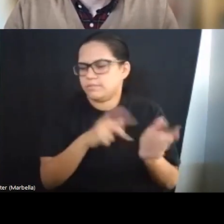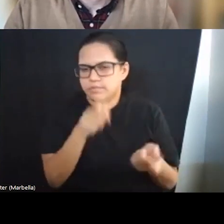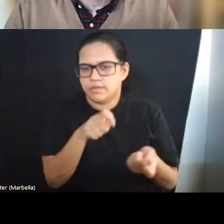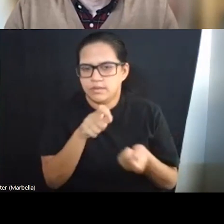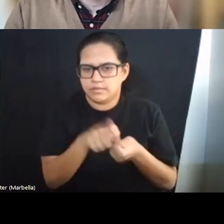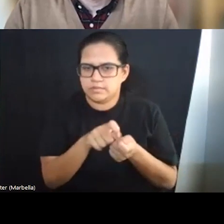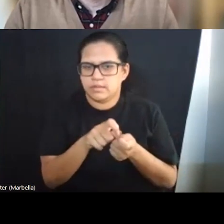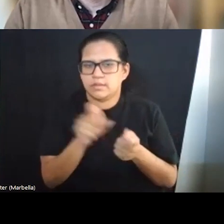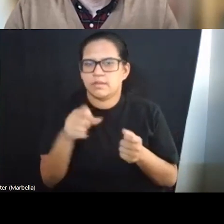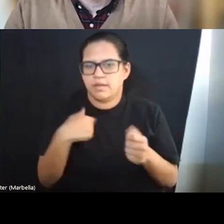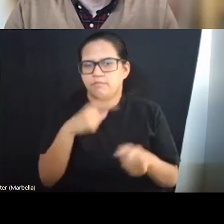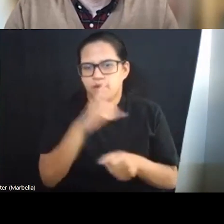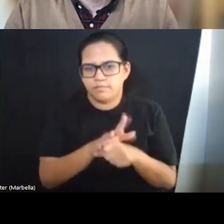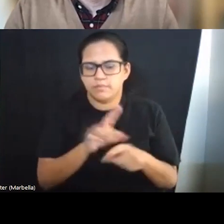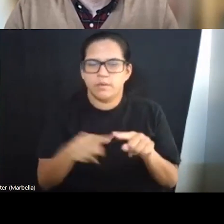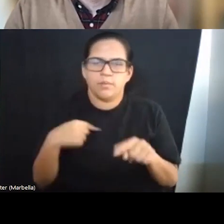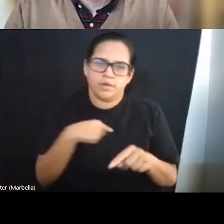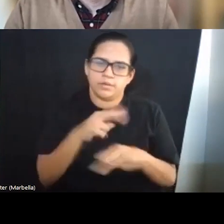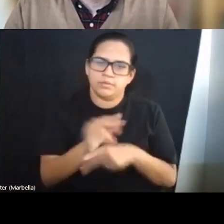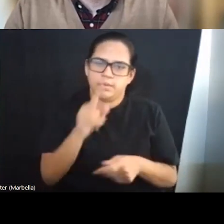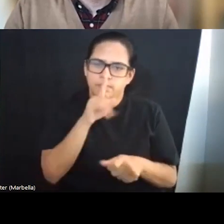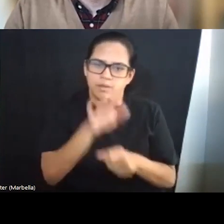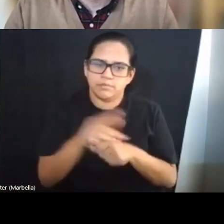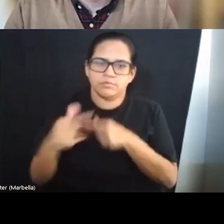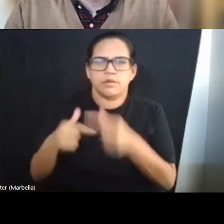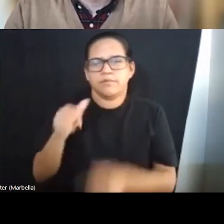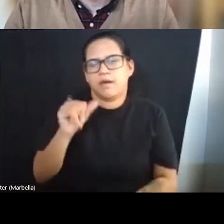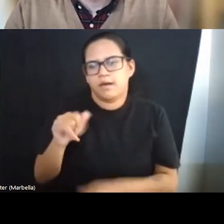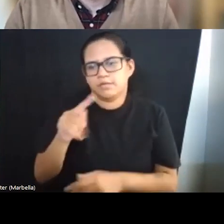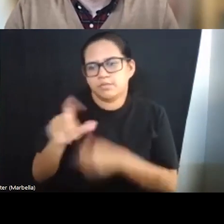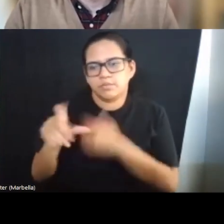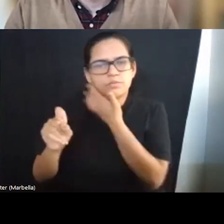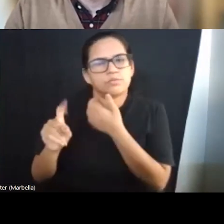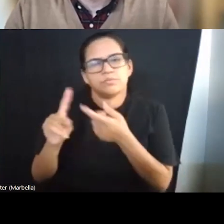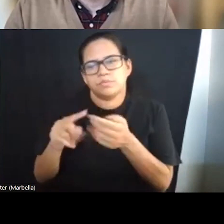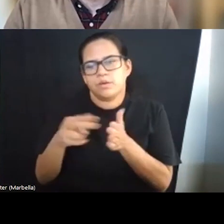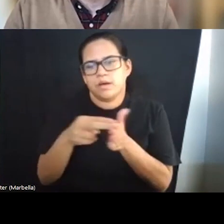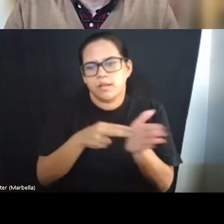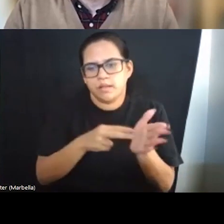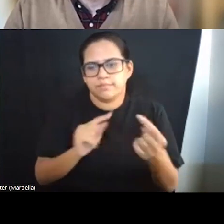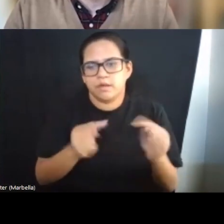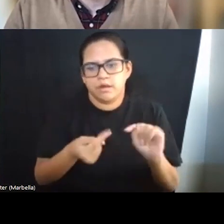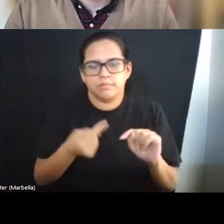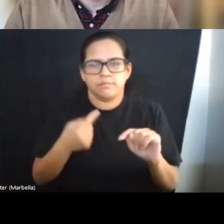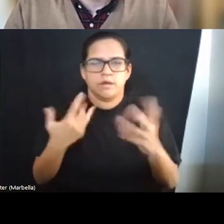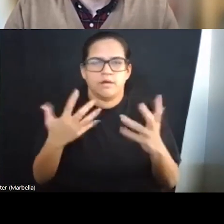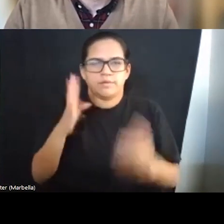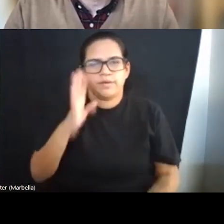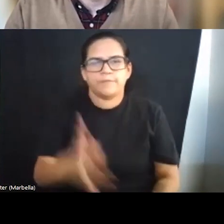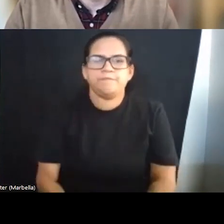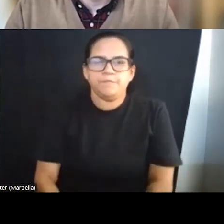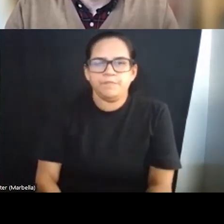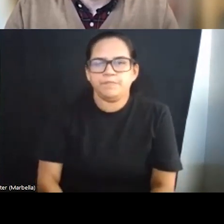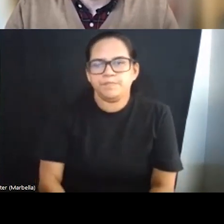yes, it does have promise, but we are using that promise of generative AI tools to highlight the harms that are already creating.